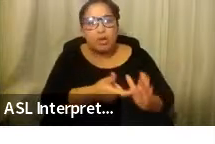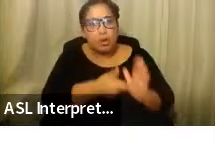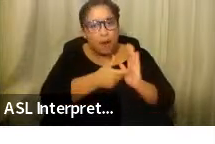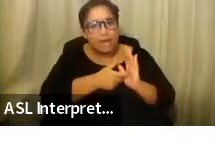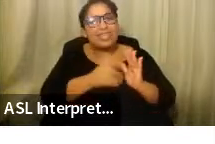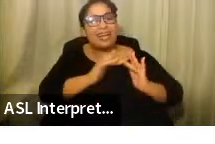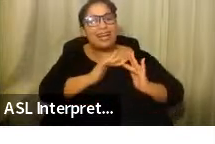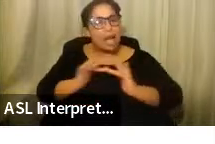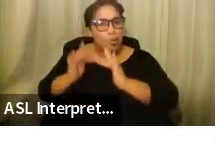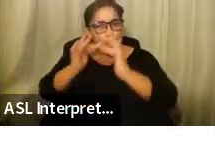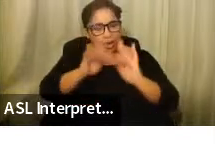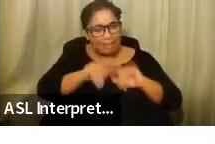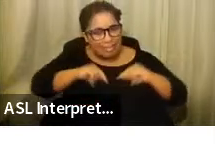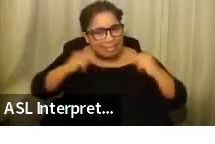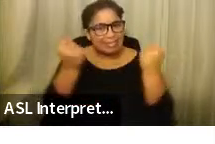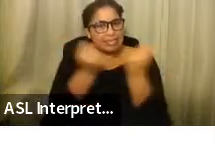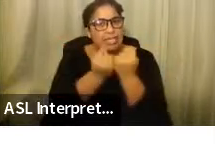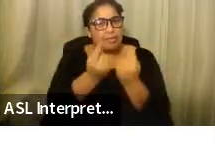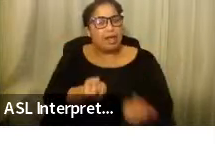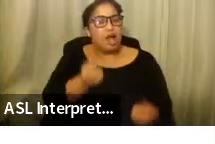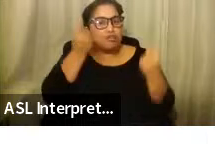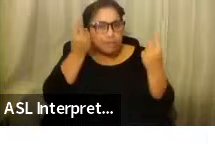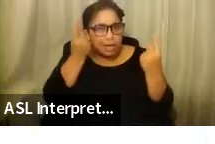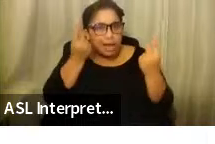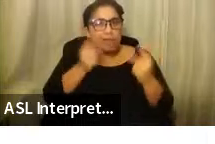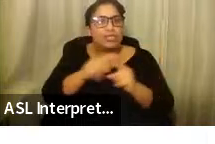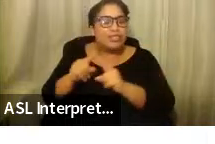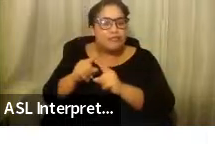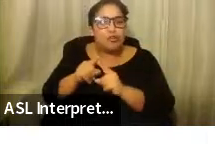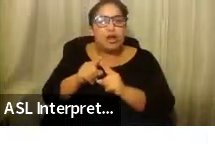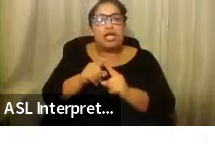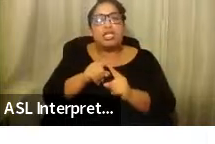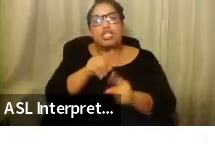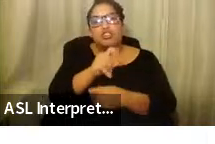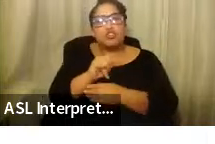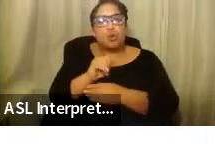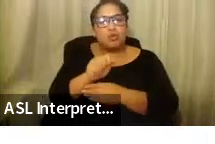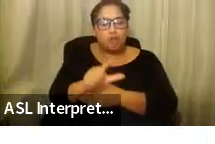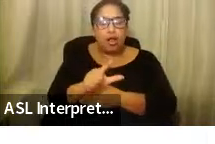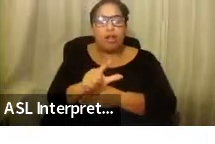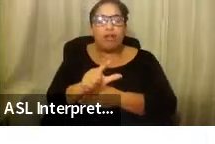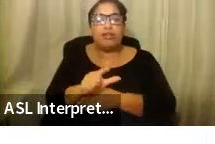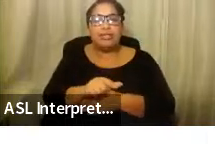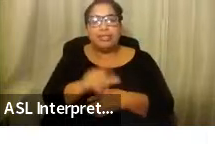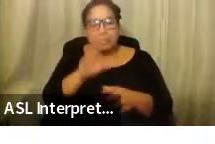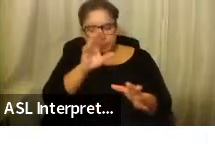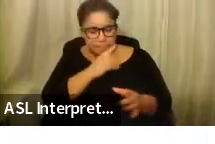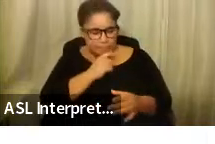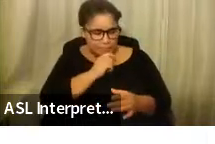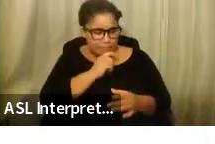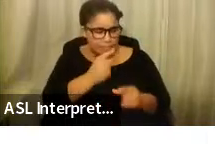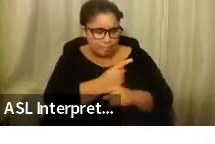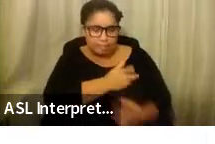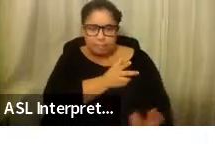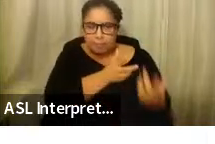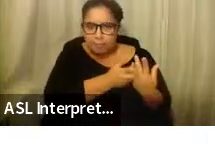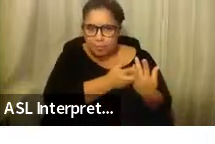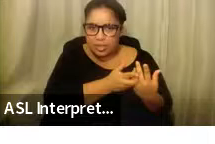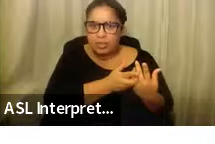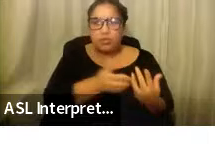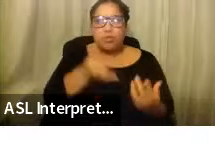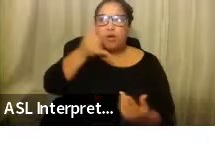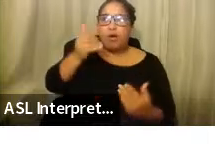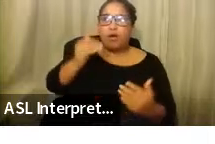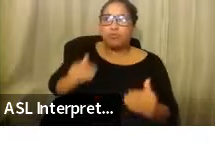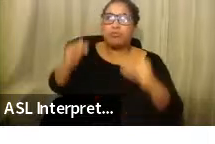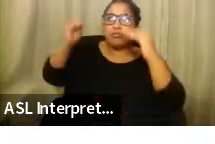of people who understand the social determinants and can call, you know, a higher level provider just to say, this is what I have and